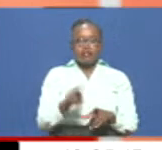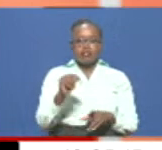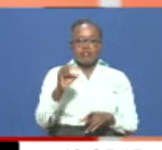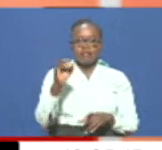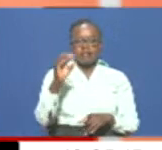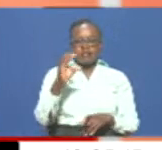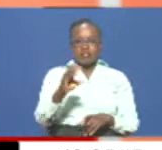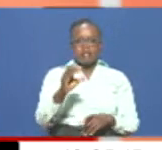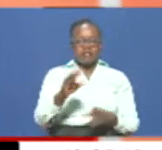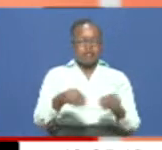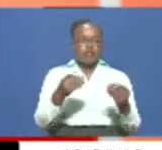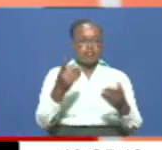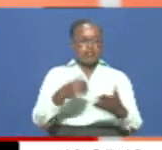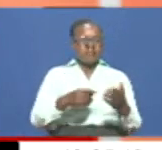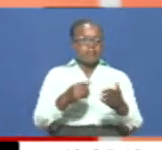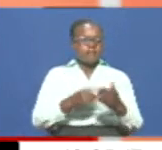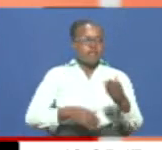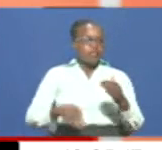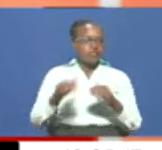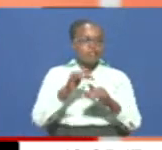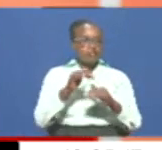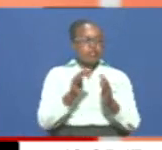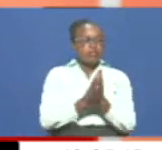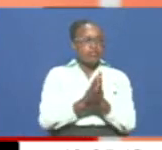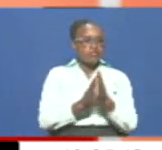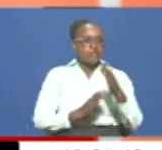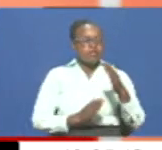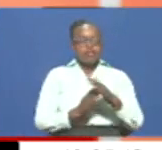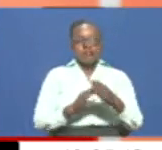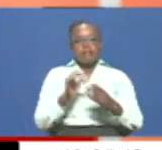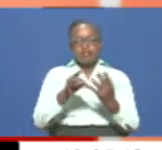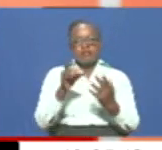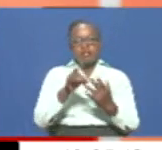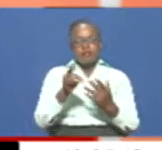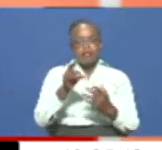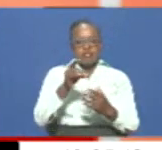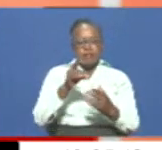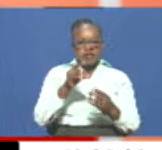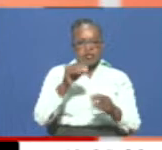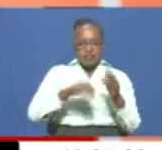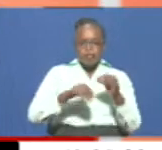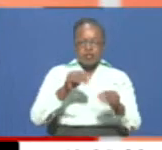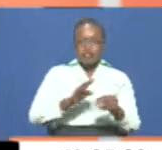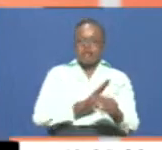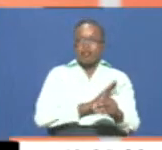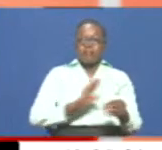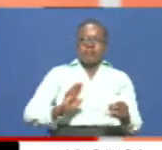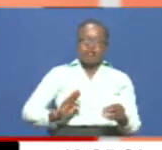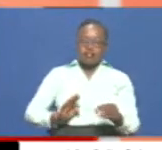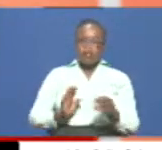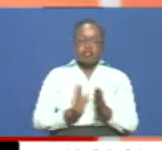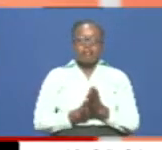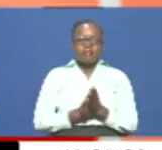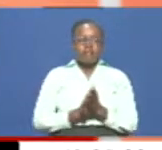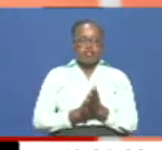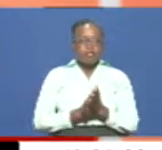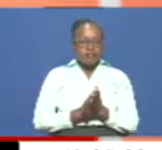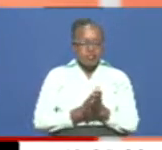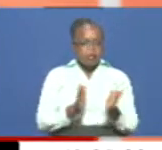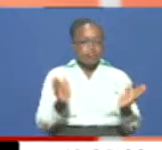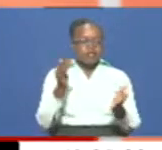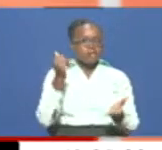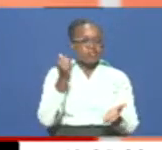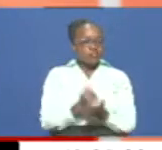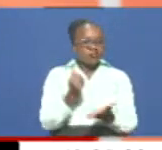executive brings the electoral board or nominates the electoral board and then the Extraordinary General Assembly ratifies. But we changed that and said